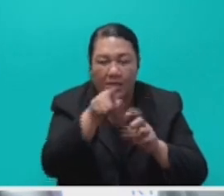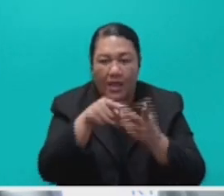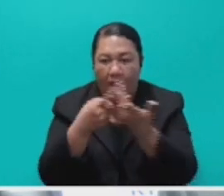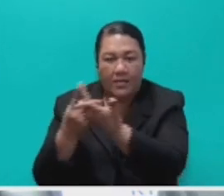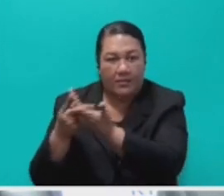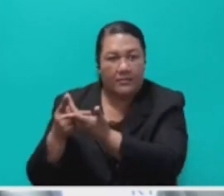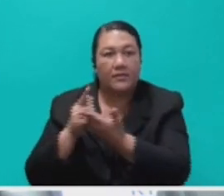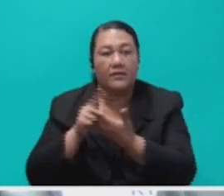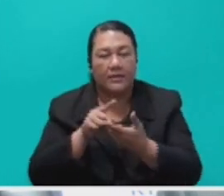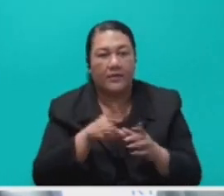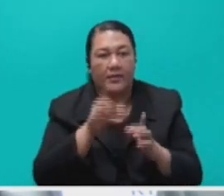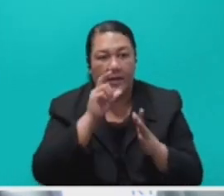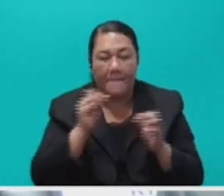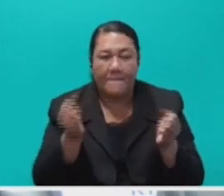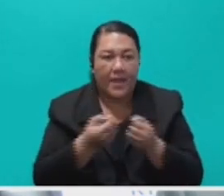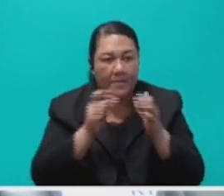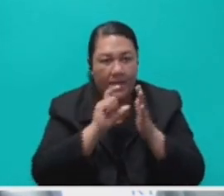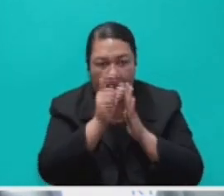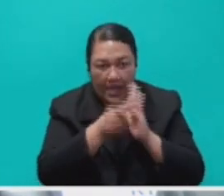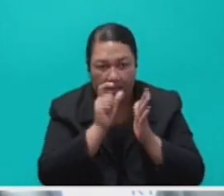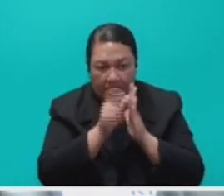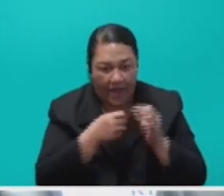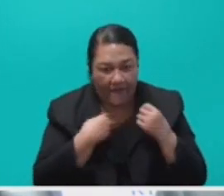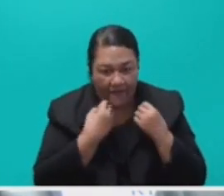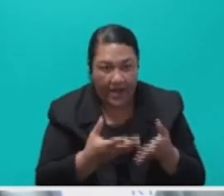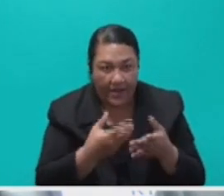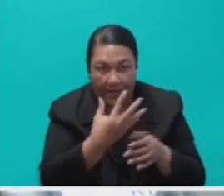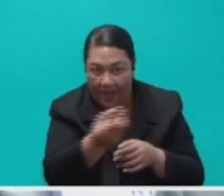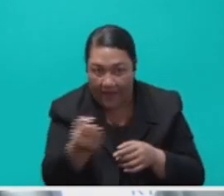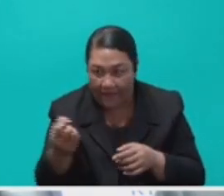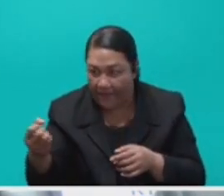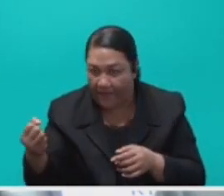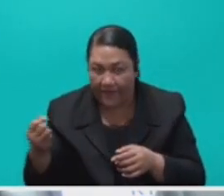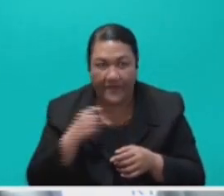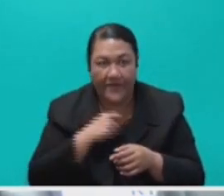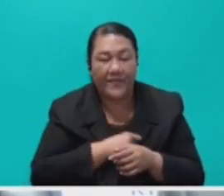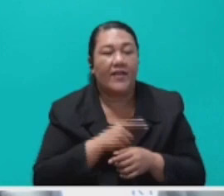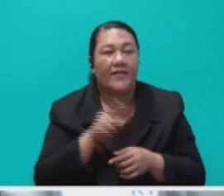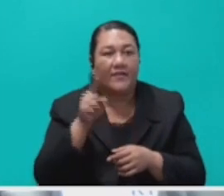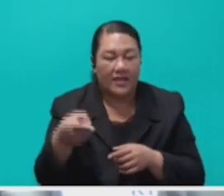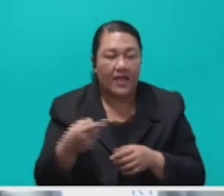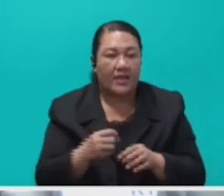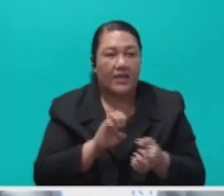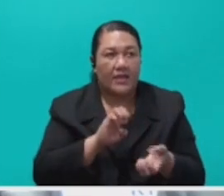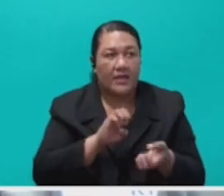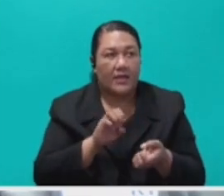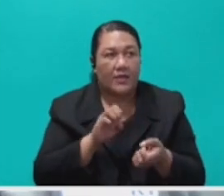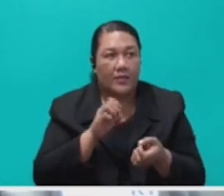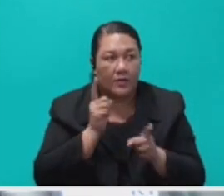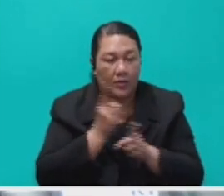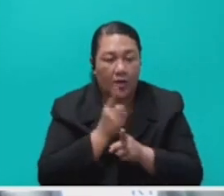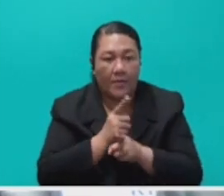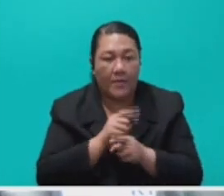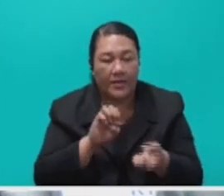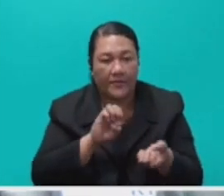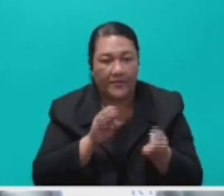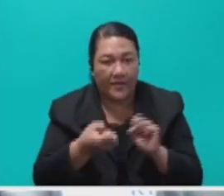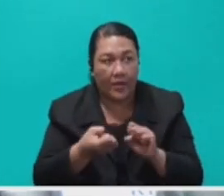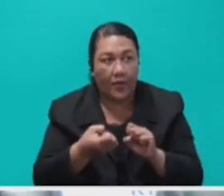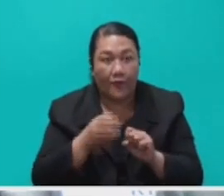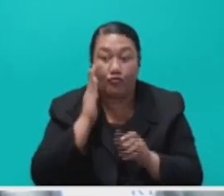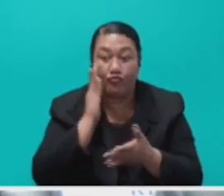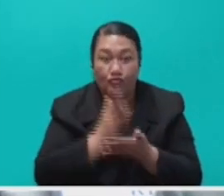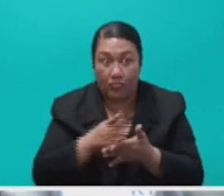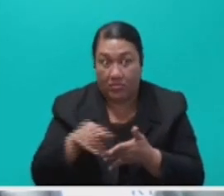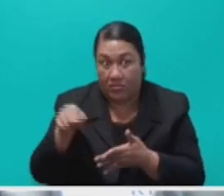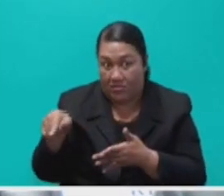there are many cases available which talks about impacts, effectiveness of Truth and Reconciliation Commission, and